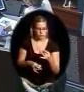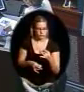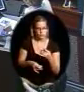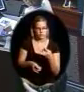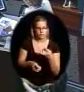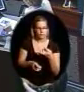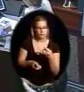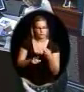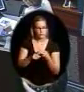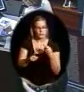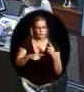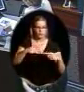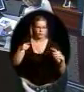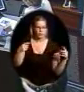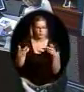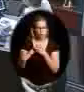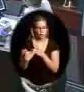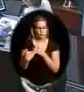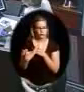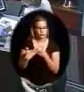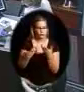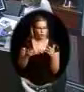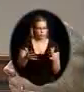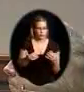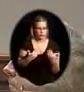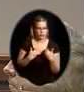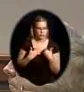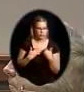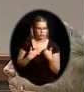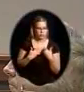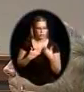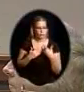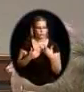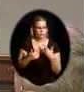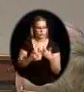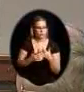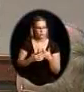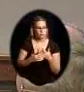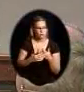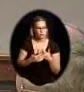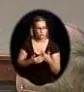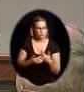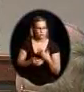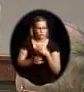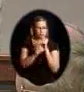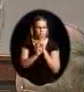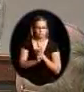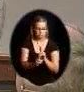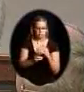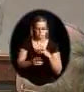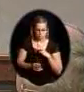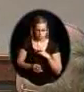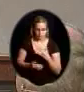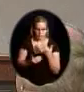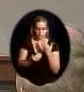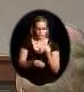the various partnerships that we have already to build on? I would be honored to. Good evening.